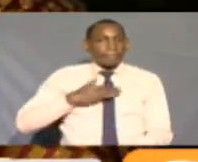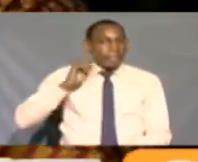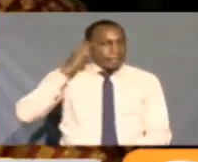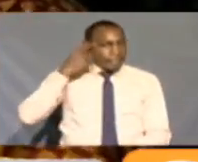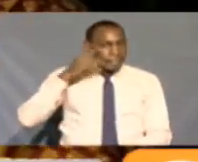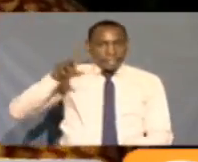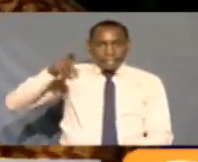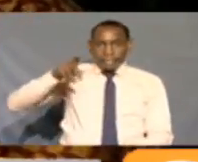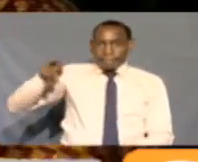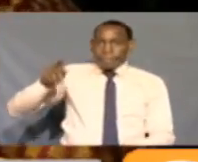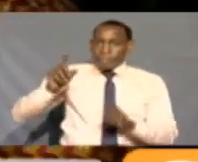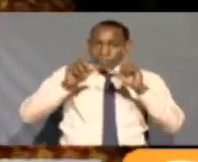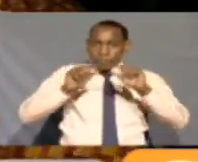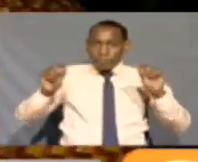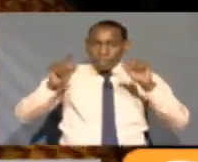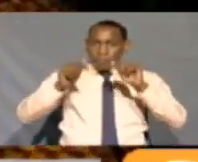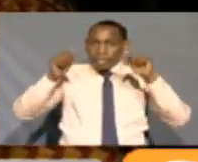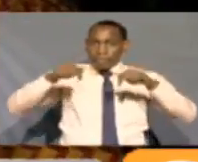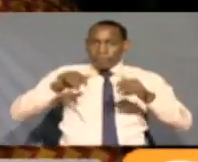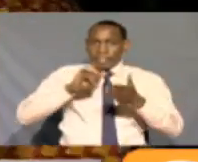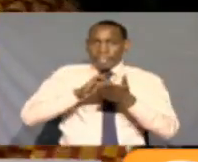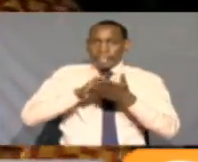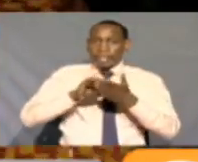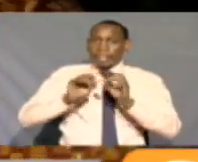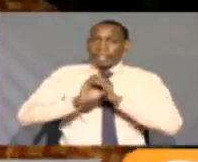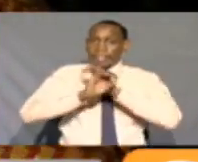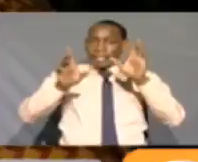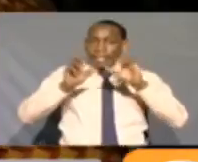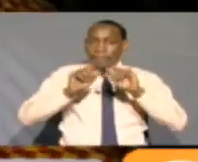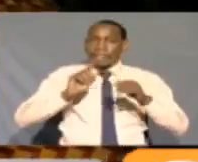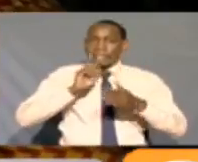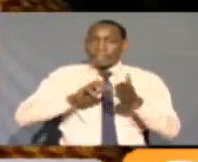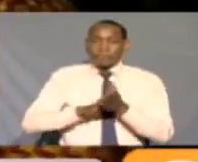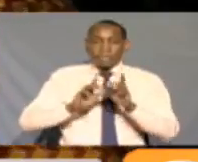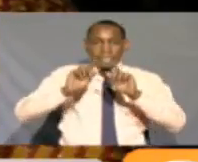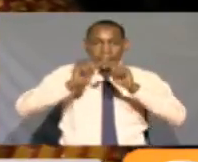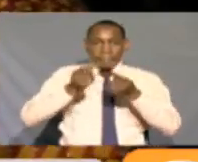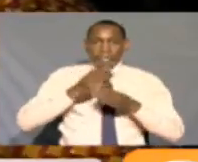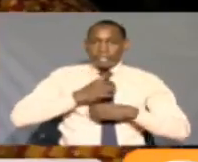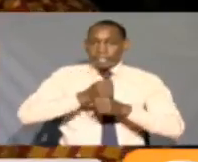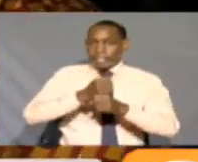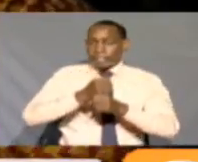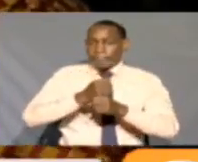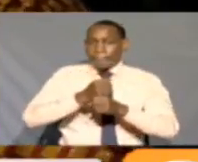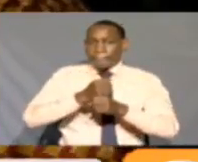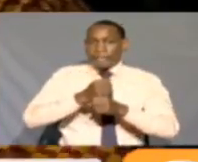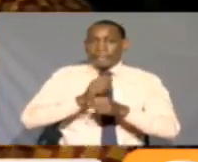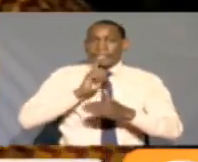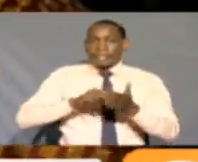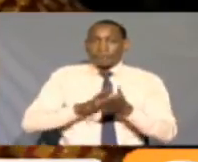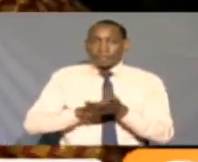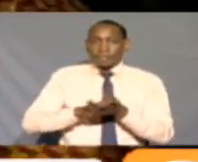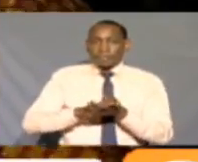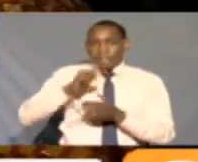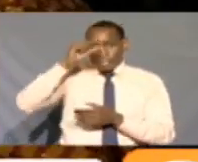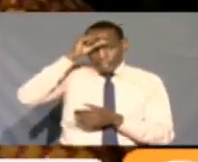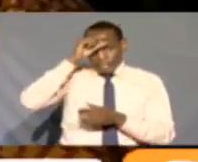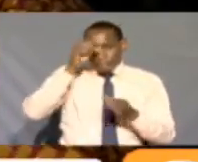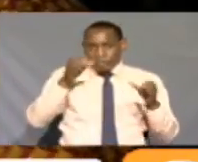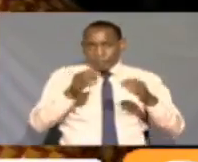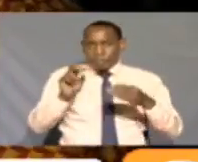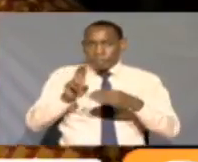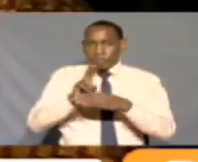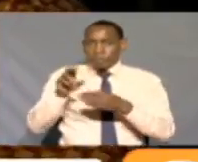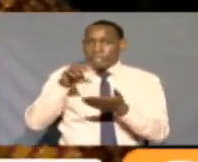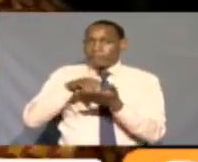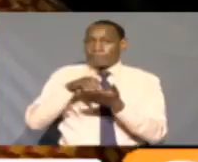director of public prosecution statement today was a very clear statement. He talked about a breach of trust. He talked about state officers essentially